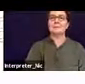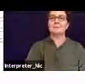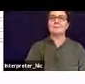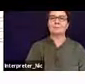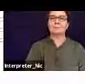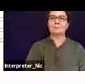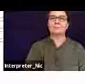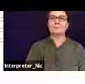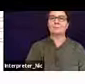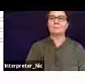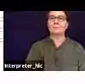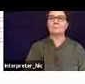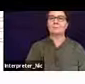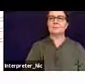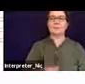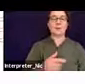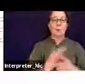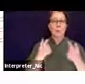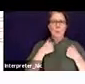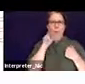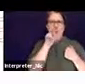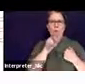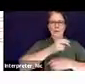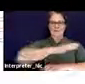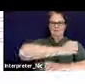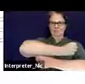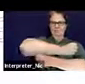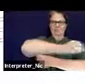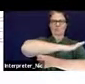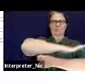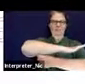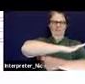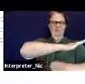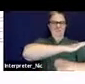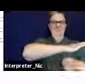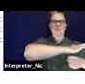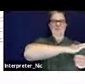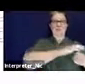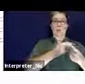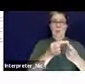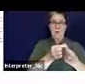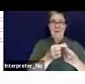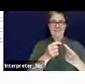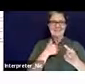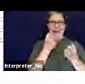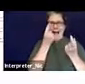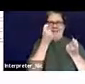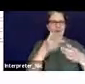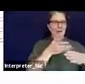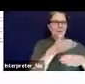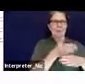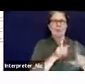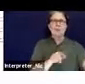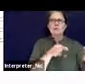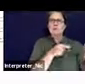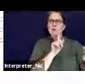at these five pillars of disability competence. And these are understanding the employment challenges that face students with disability. We're